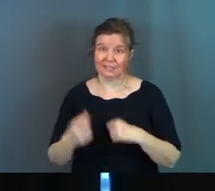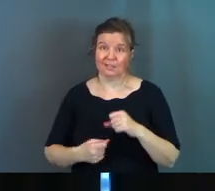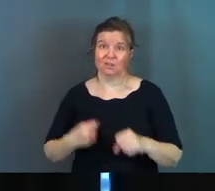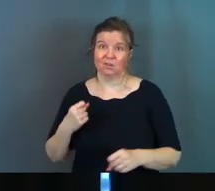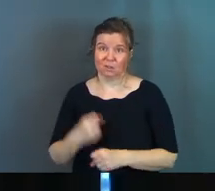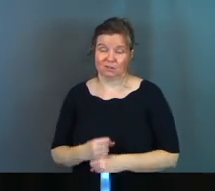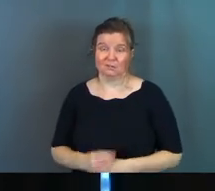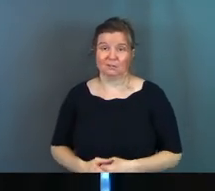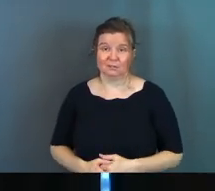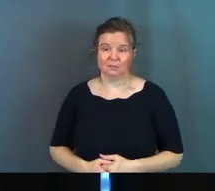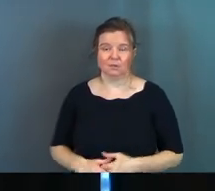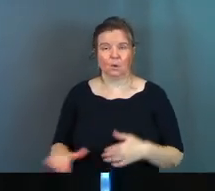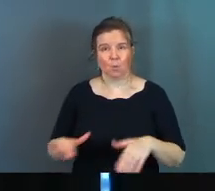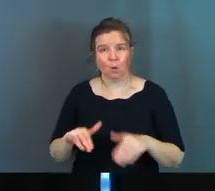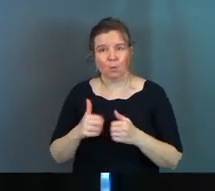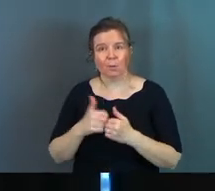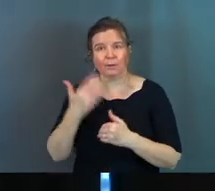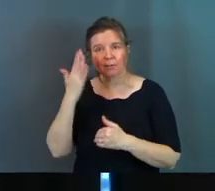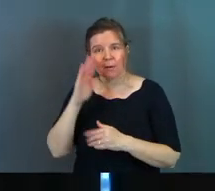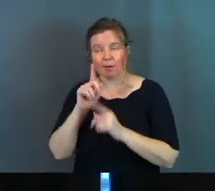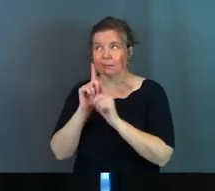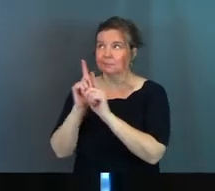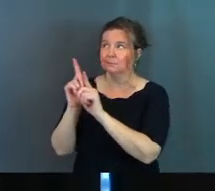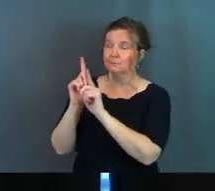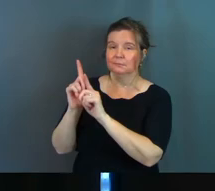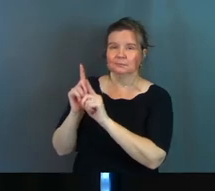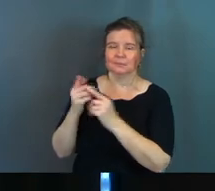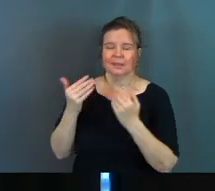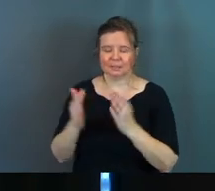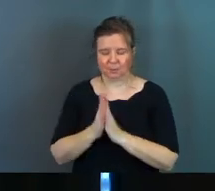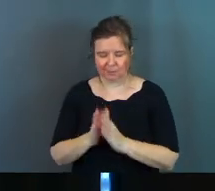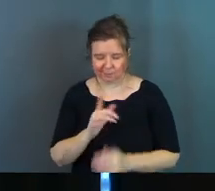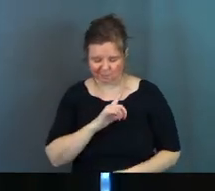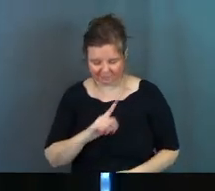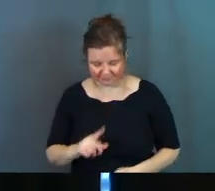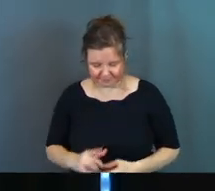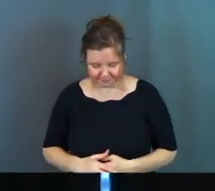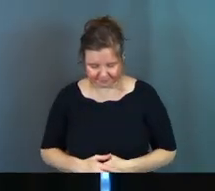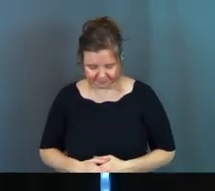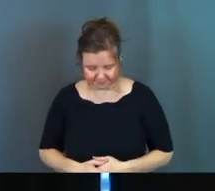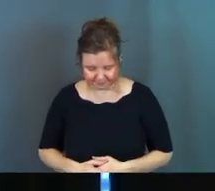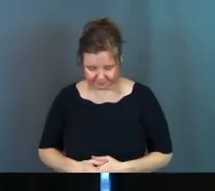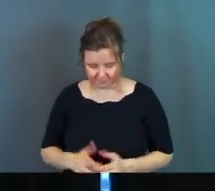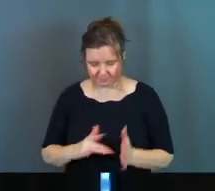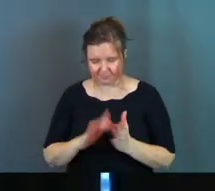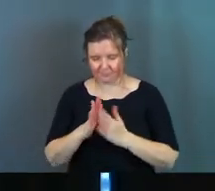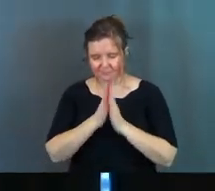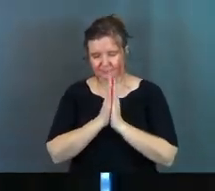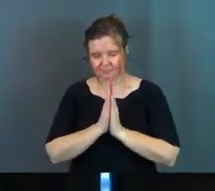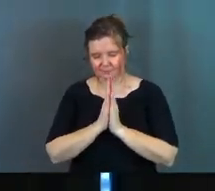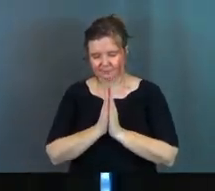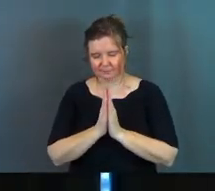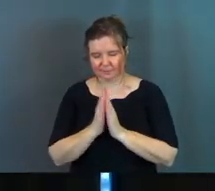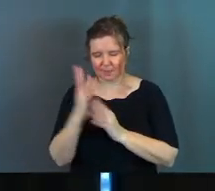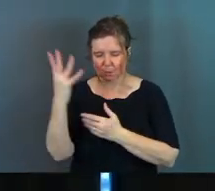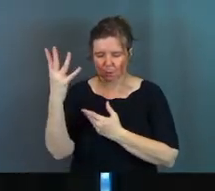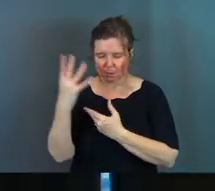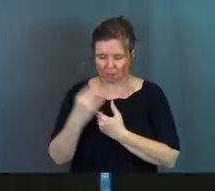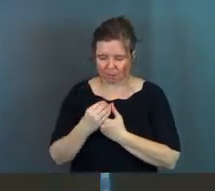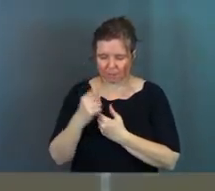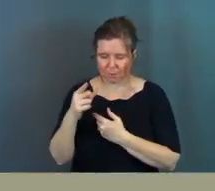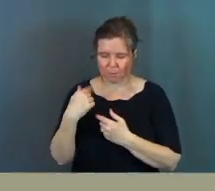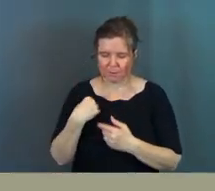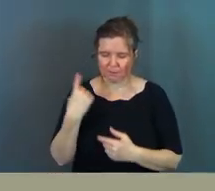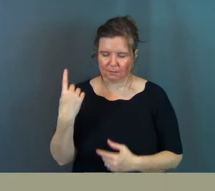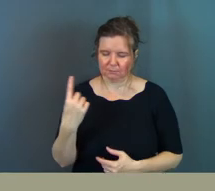year. Walk with God. Let's pray. Lord Jesus, we pray, God, that you would come and that you